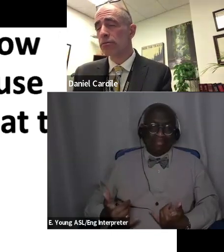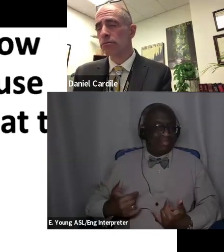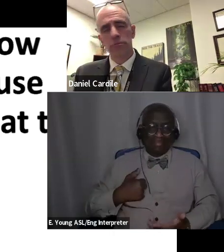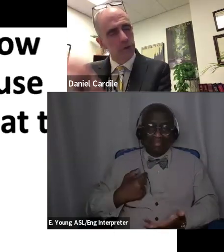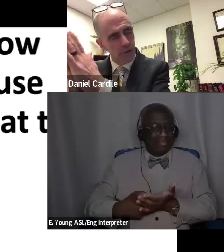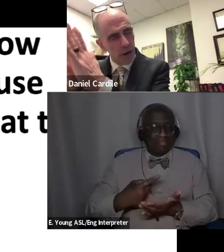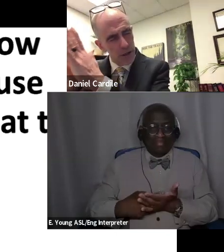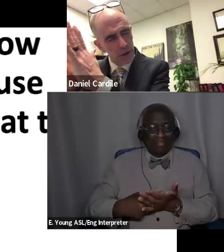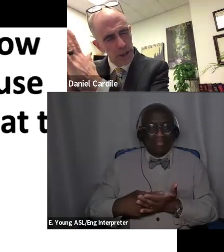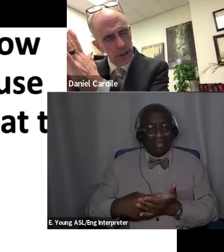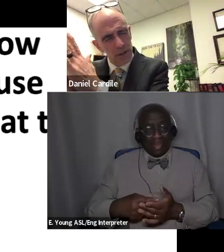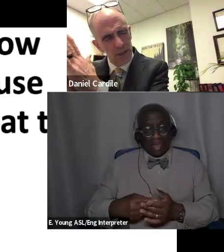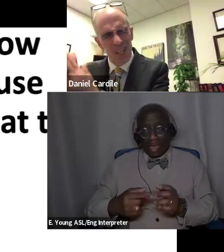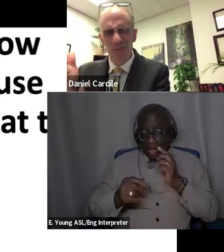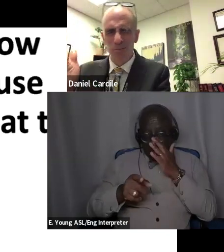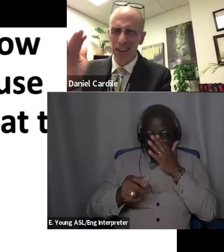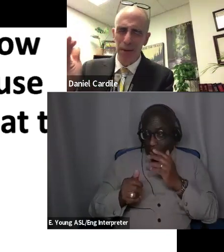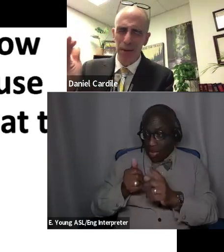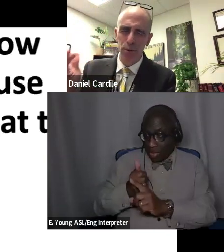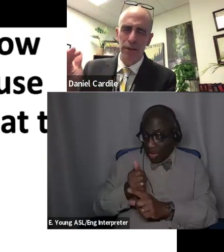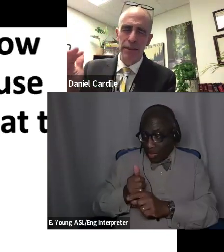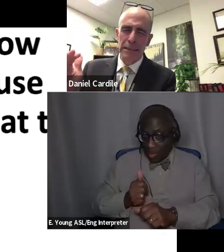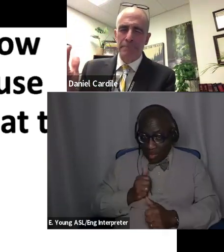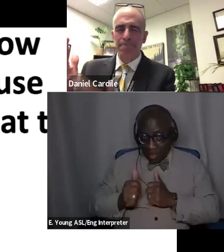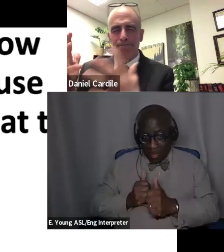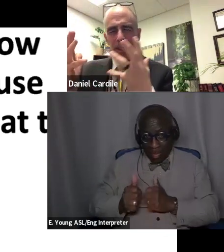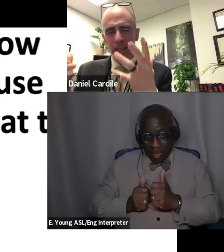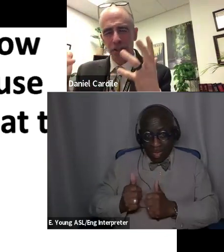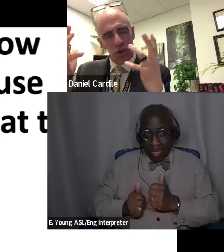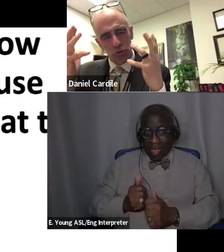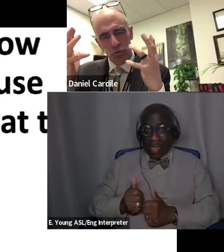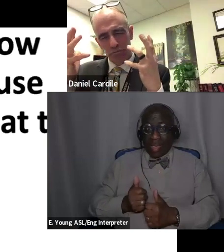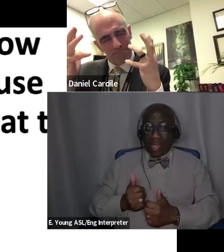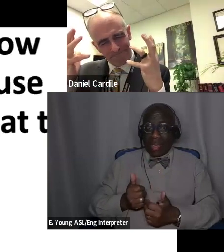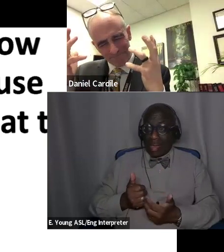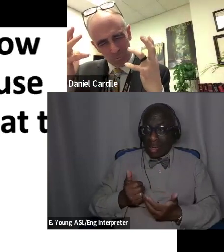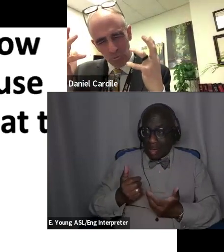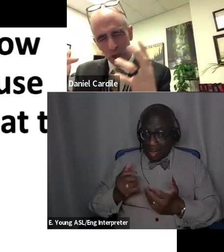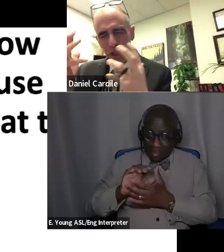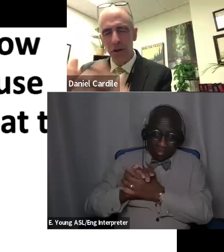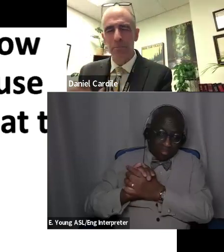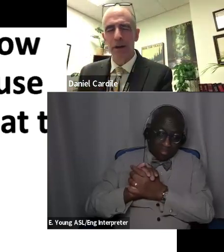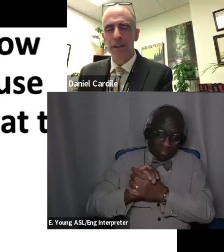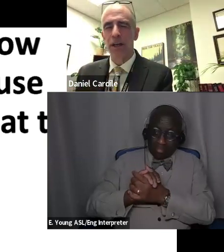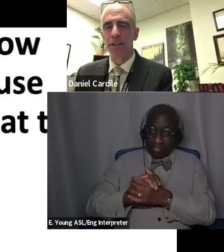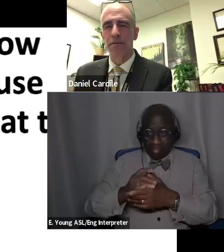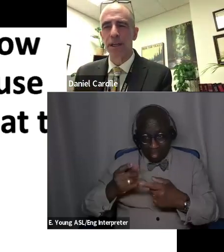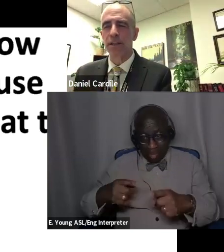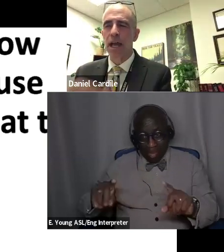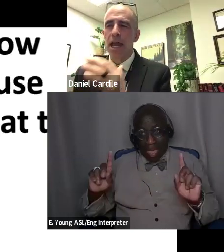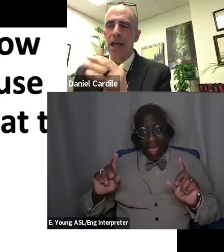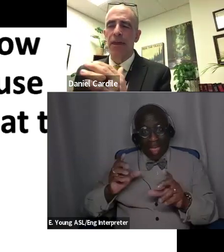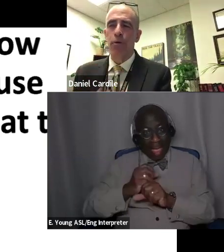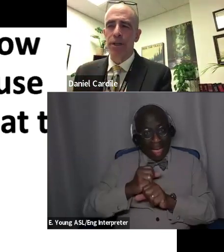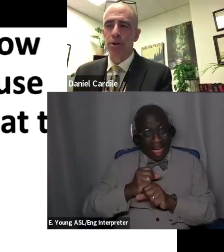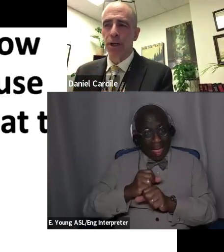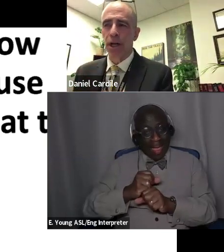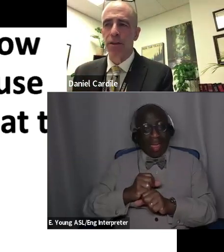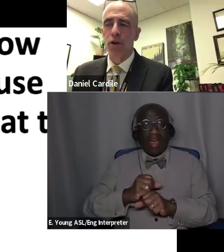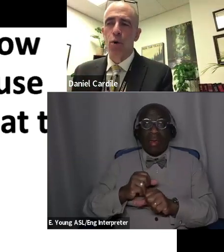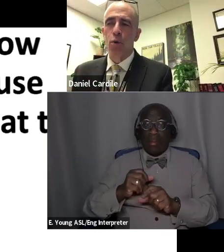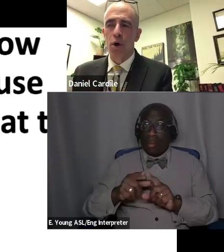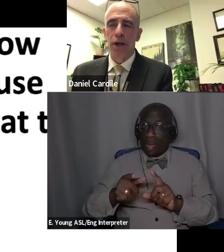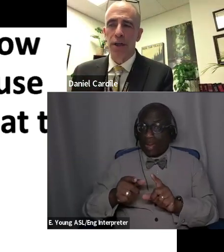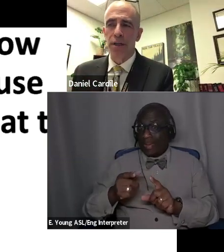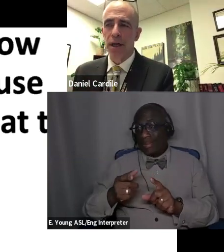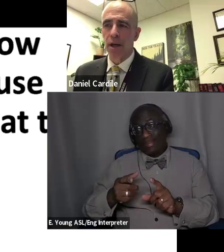own, congratulations. But at that point, unless you're really good about these kinds of things, at that point, you should